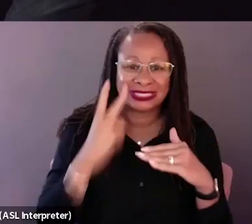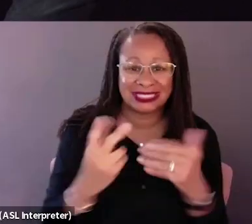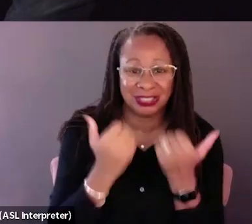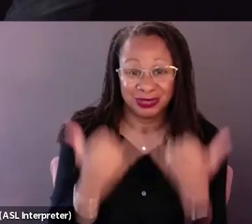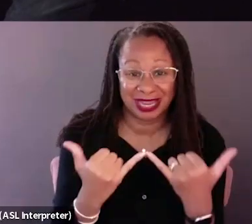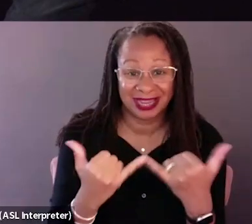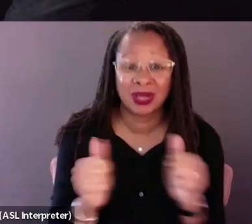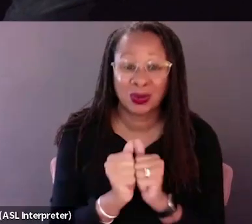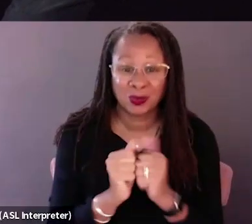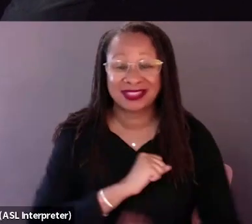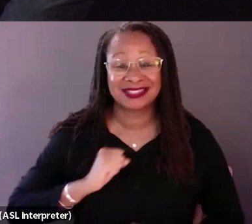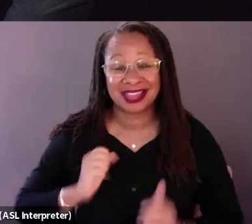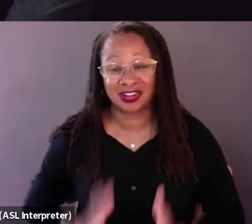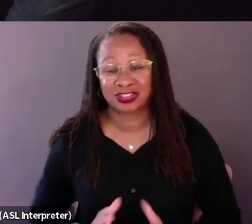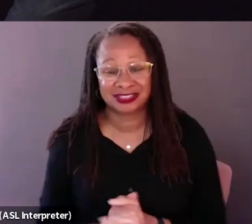So,